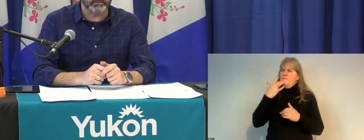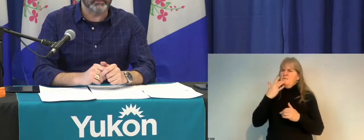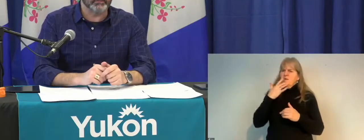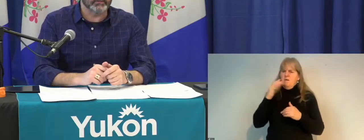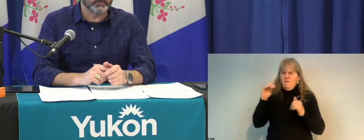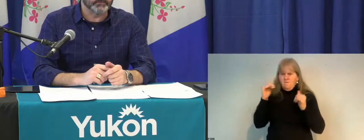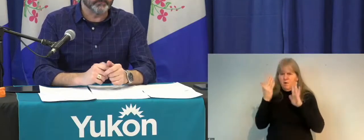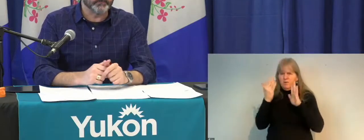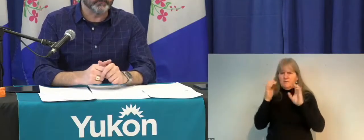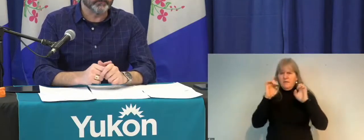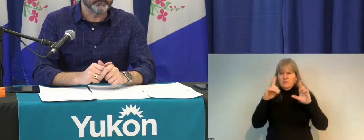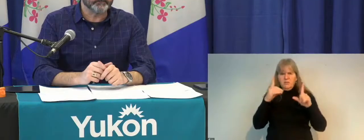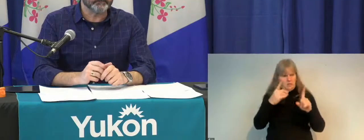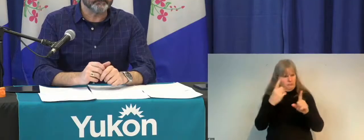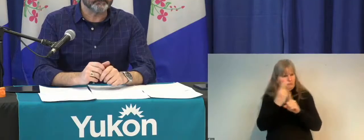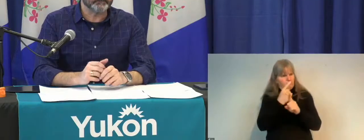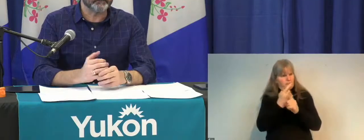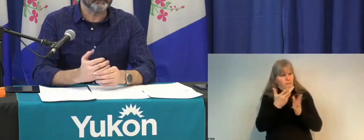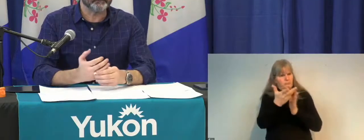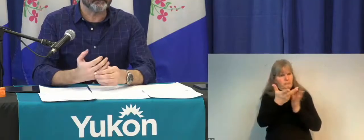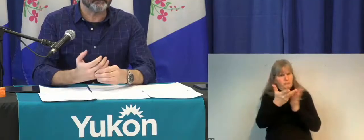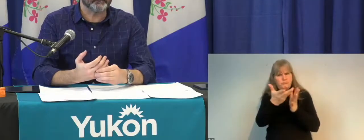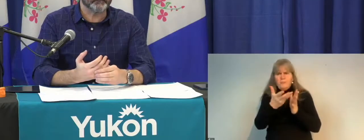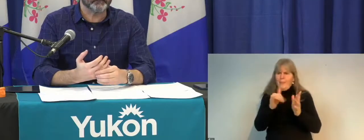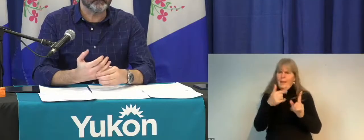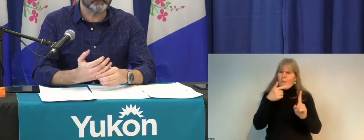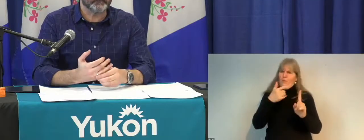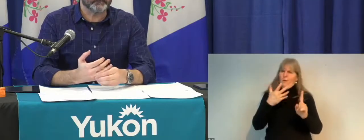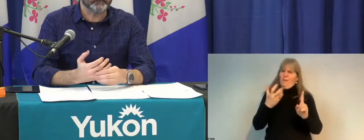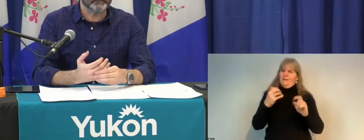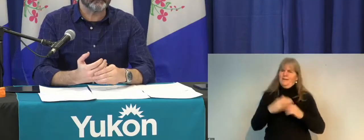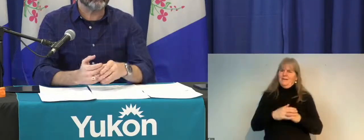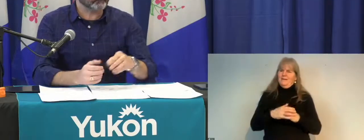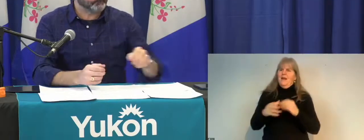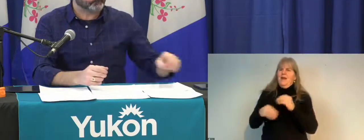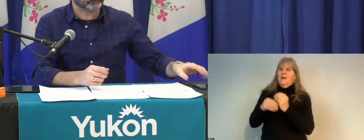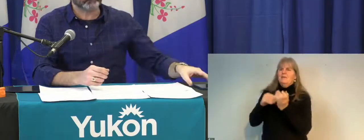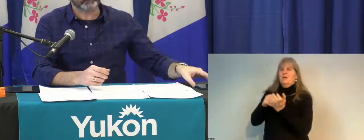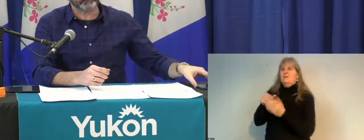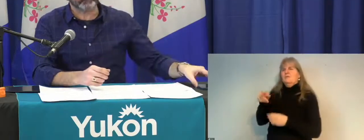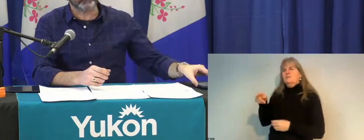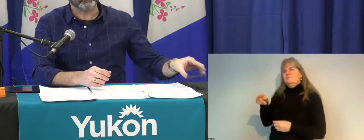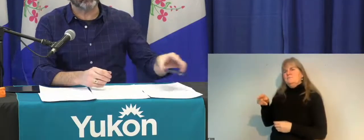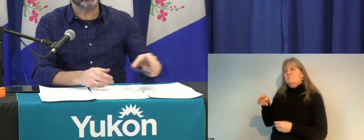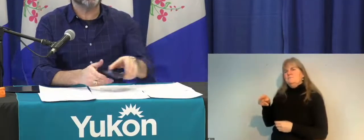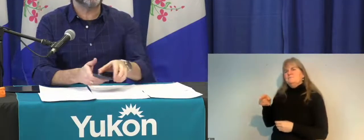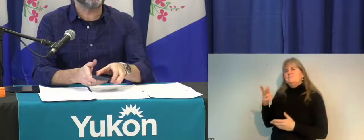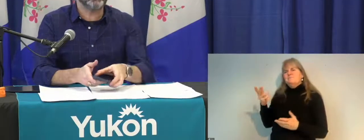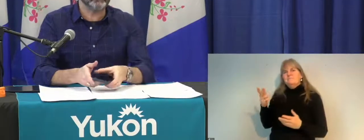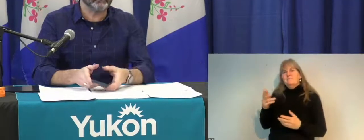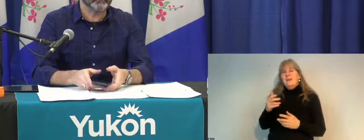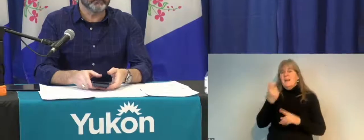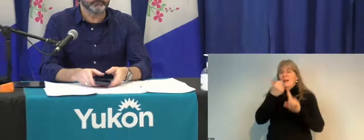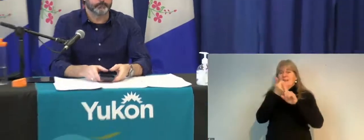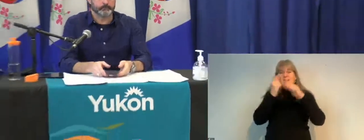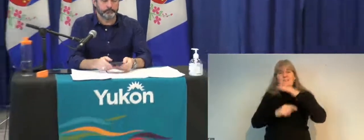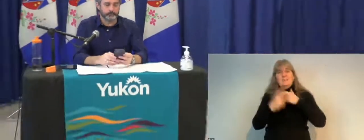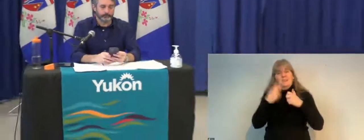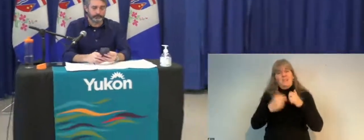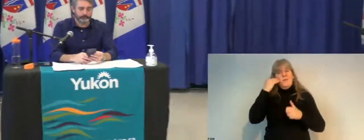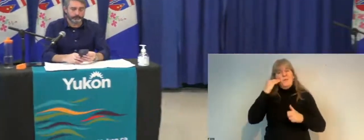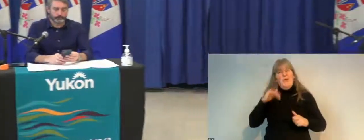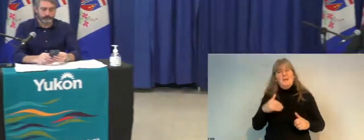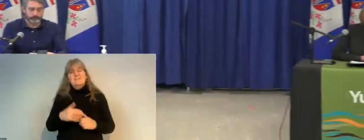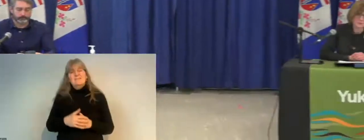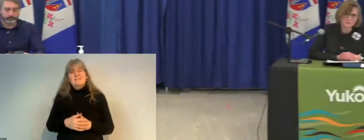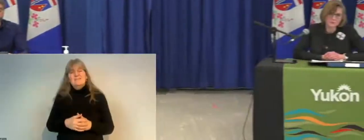education. Yeah, and I might add that, isolation can be hard, and we're doing all